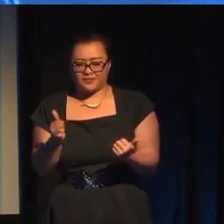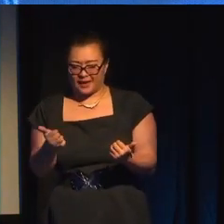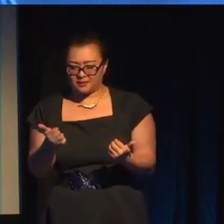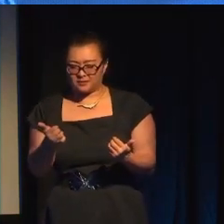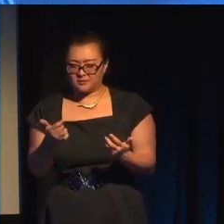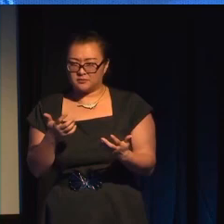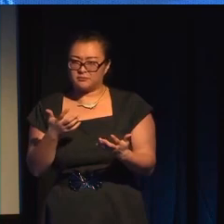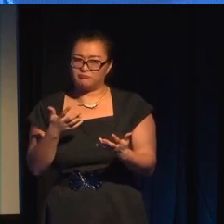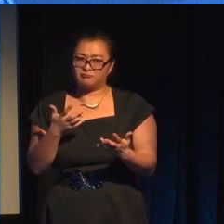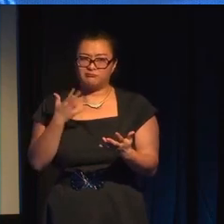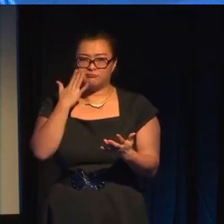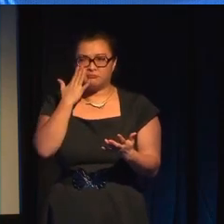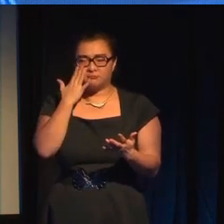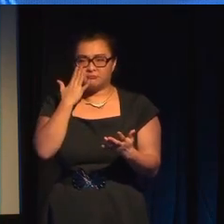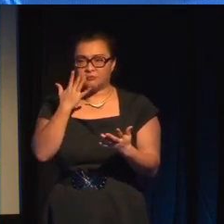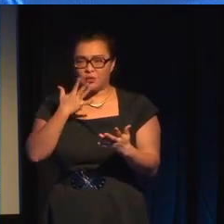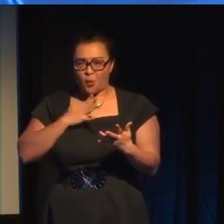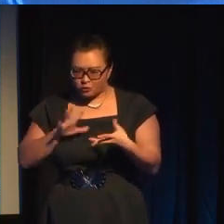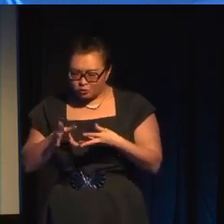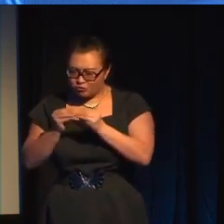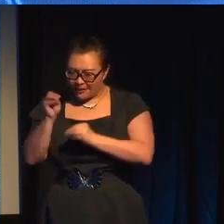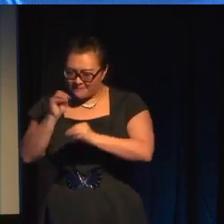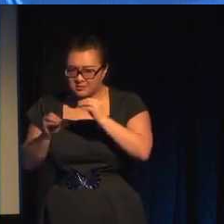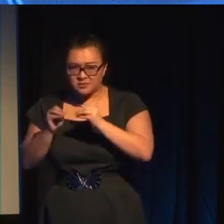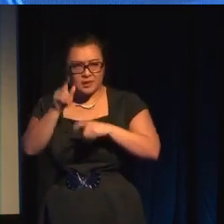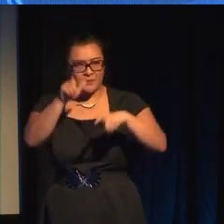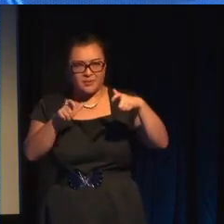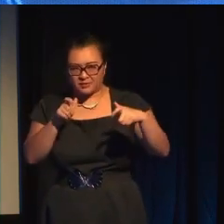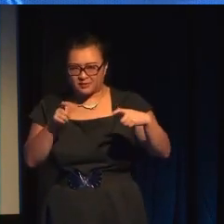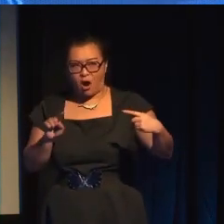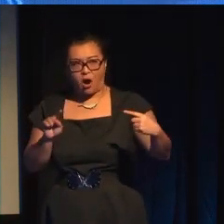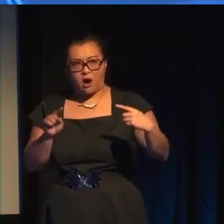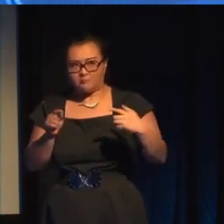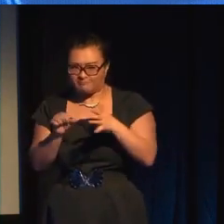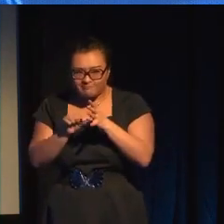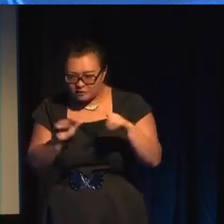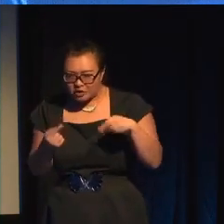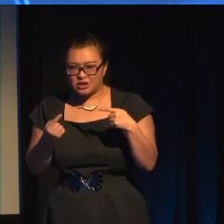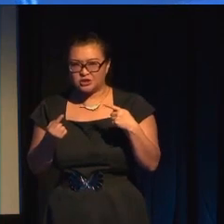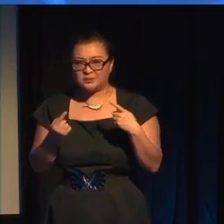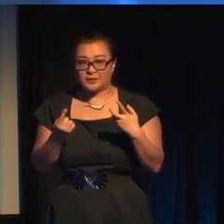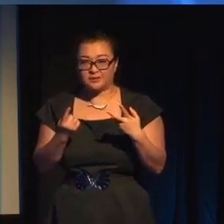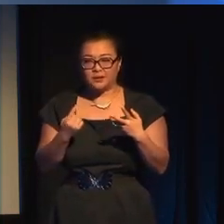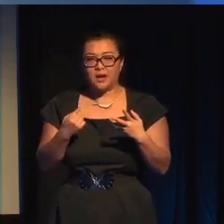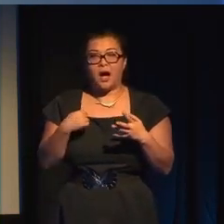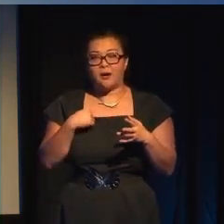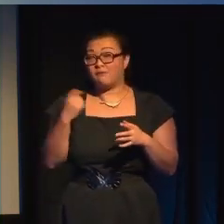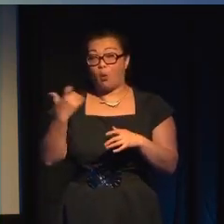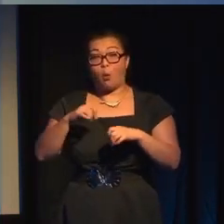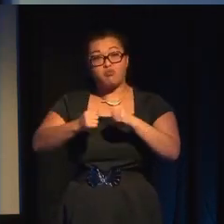people find challenging. I got into terrible trouble. I wrote a puzzle involving a goat for Broken Sword.